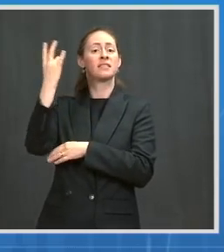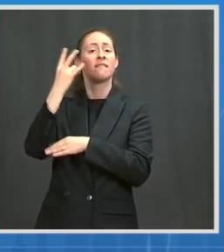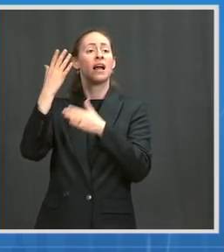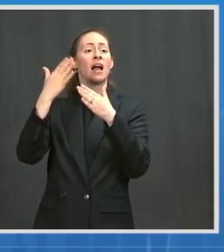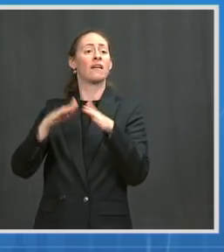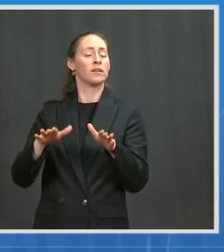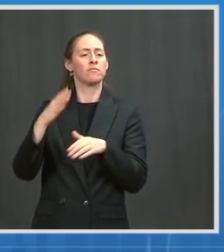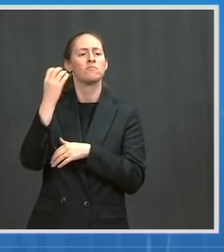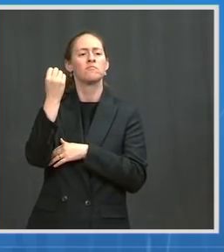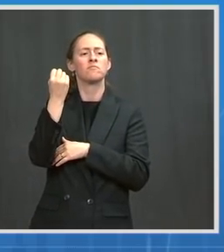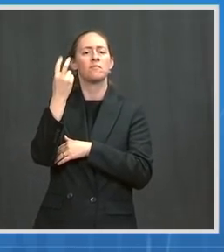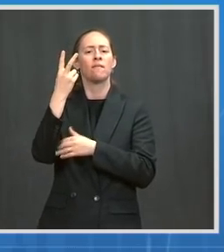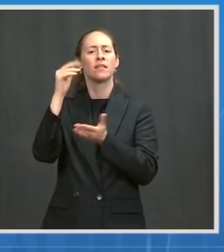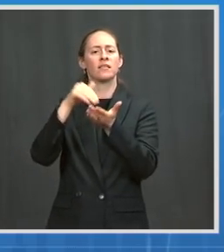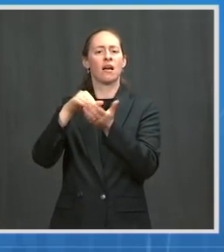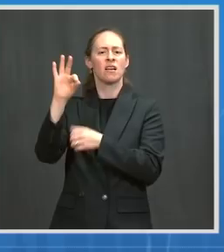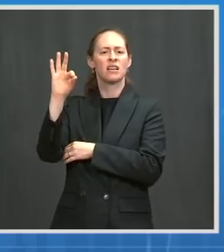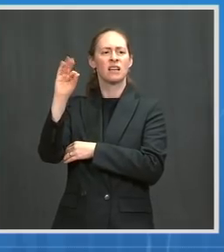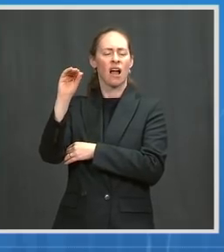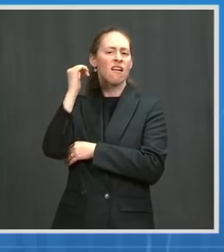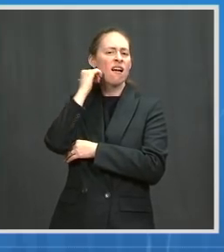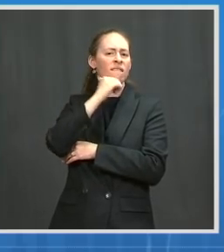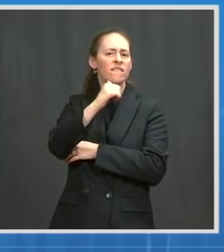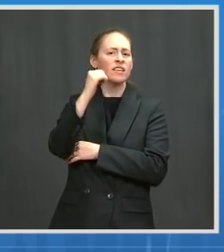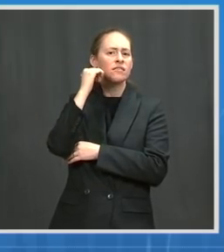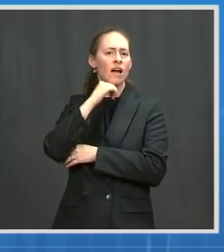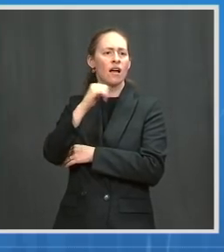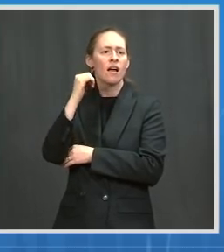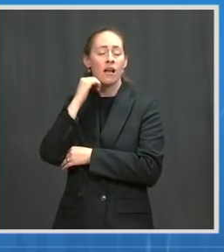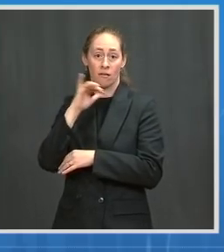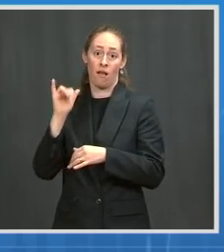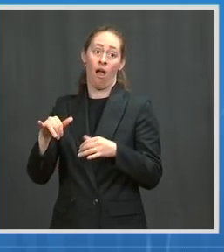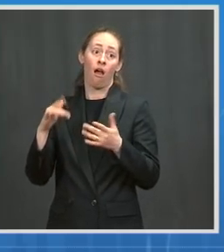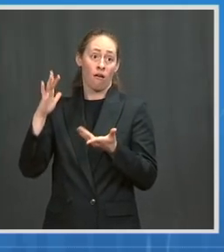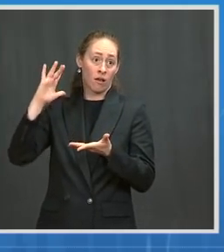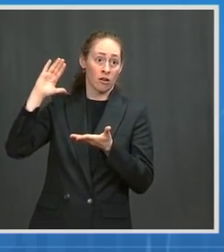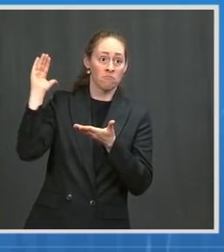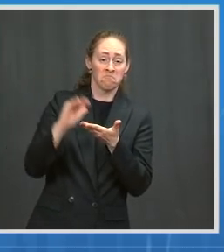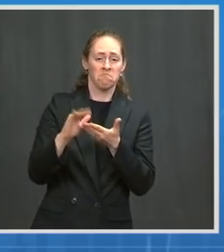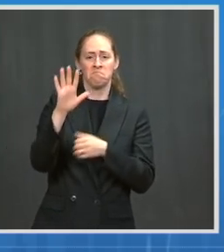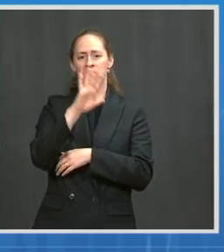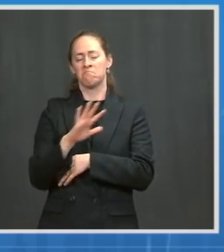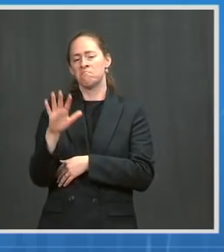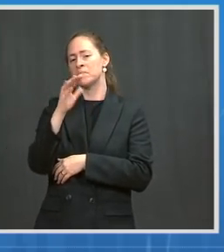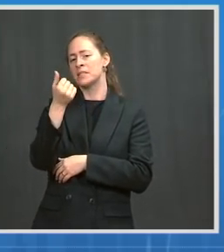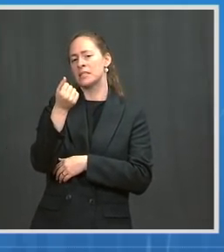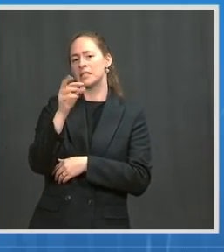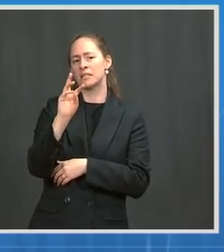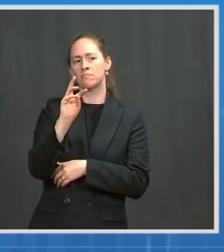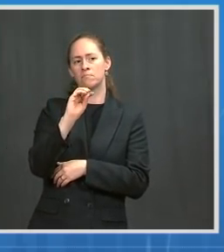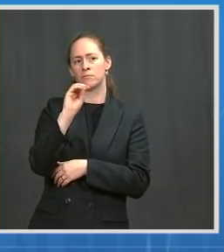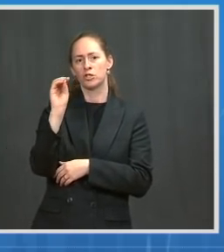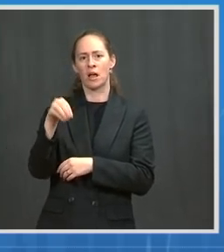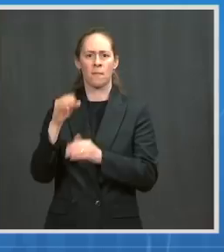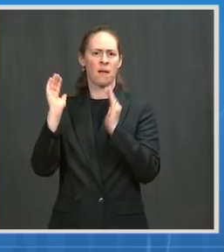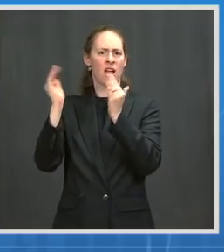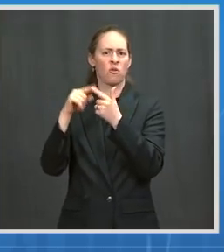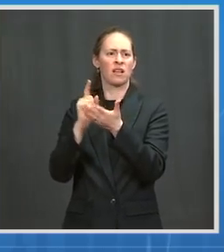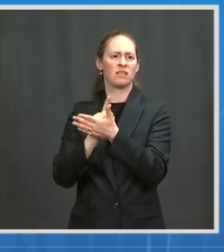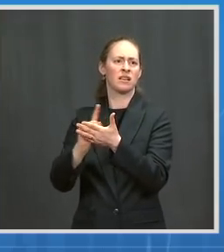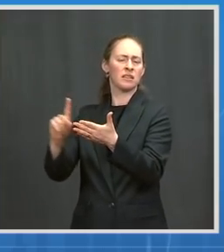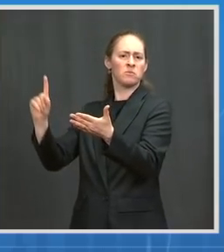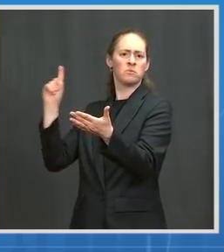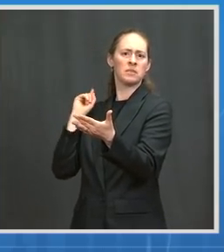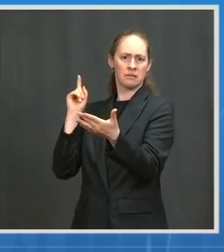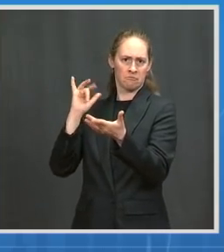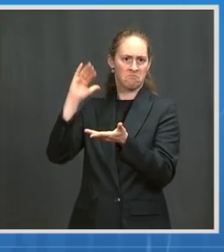12,190 cases per day. This represents a decrease of about 16% from the prior seven-day average and is the lowest